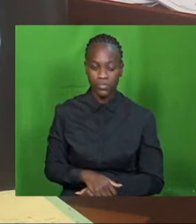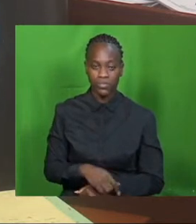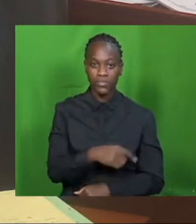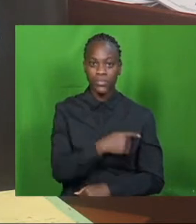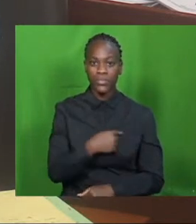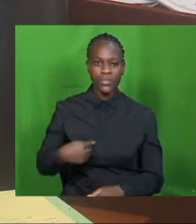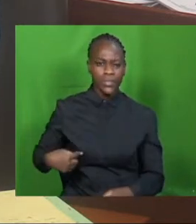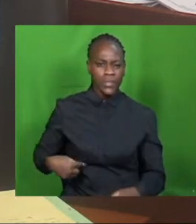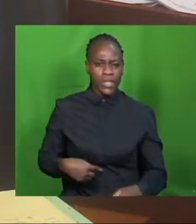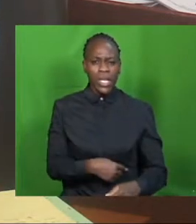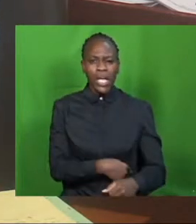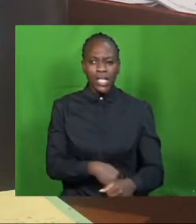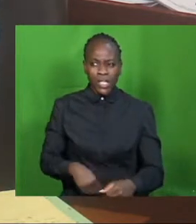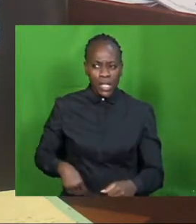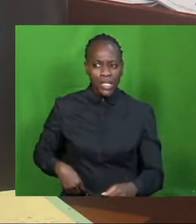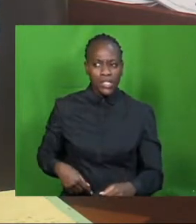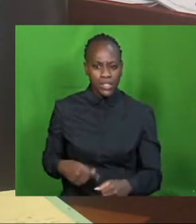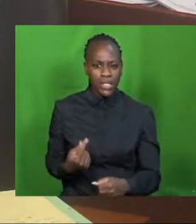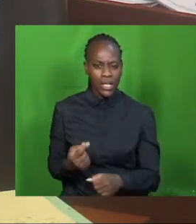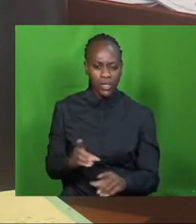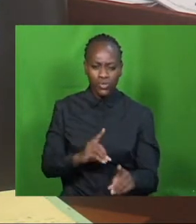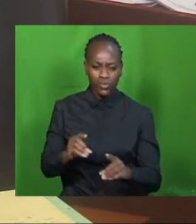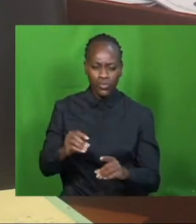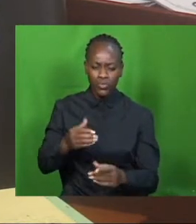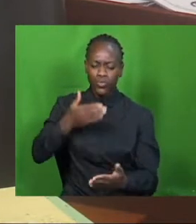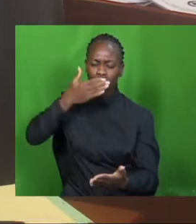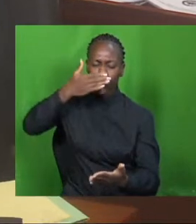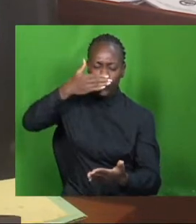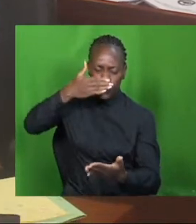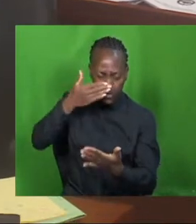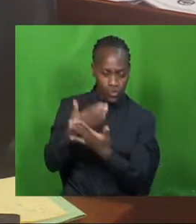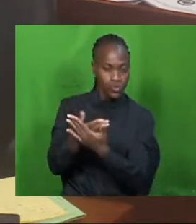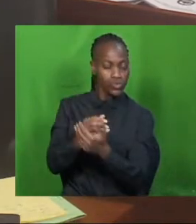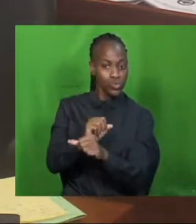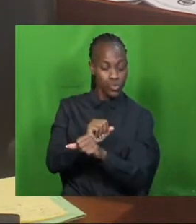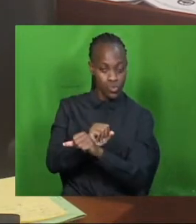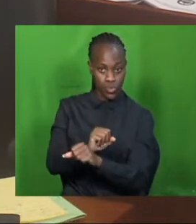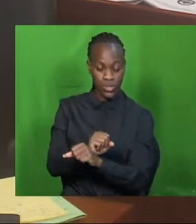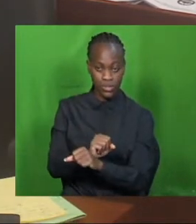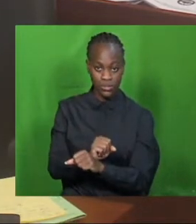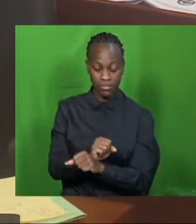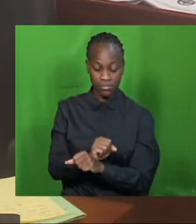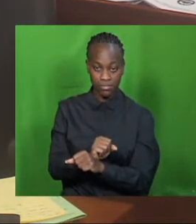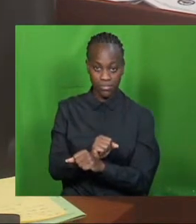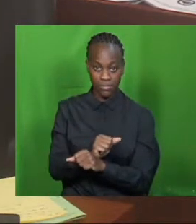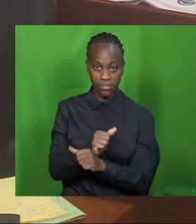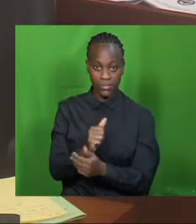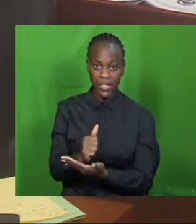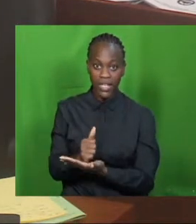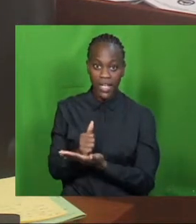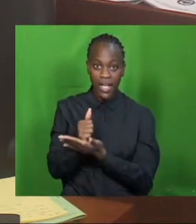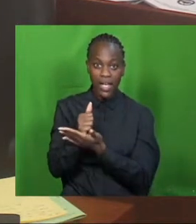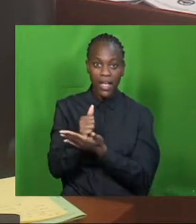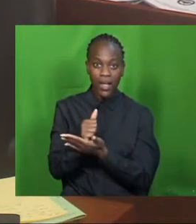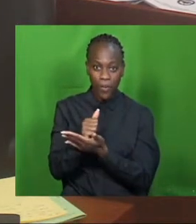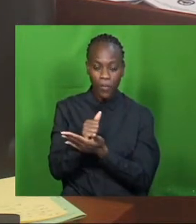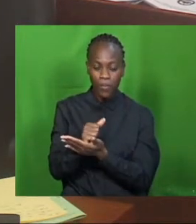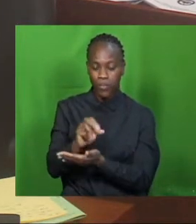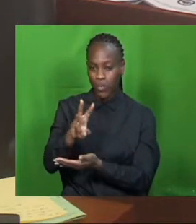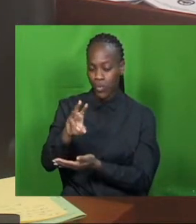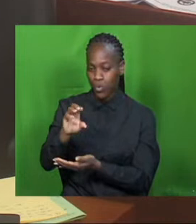have, and I've been here for almost 30 years. I know how members sacrifice and how